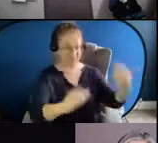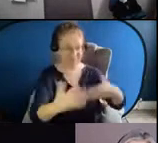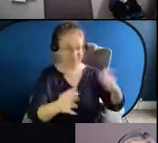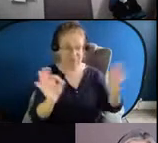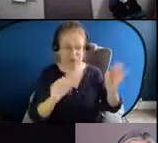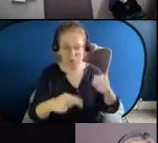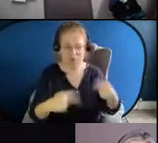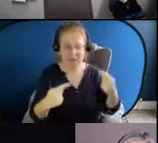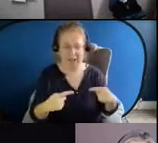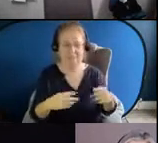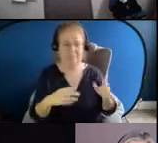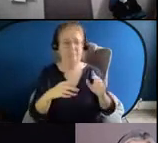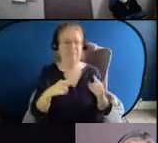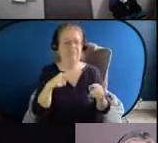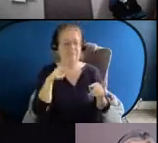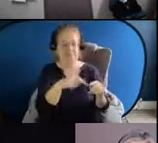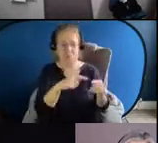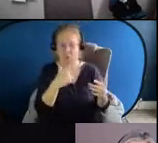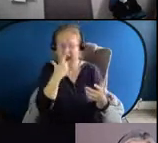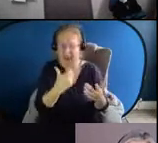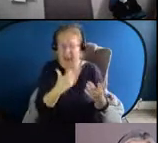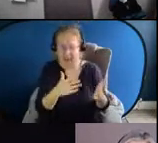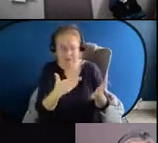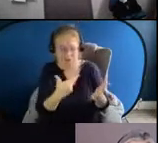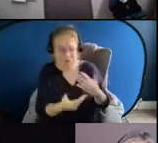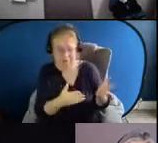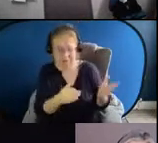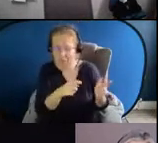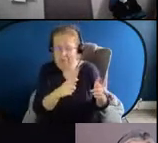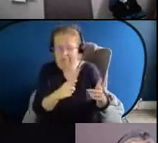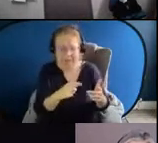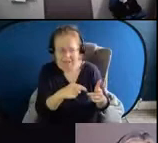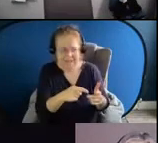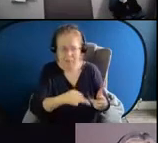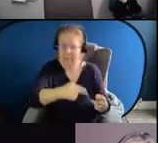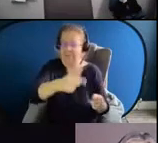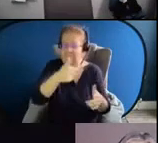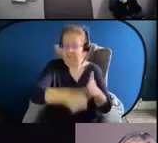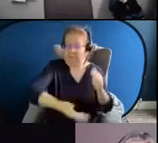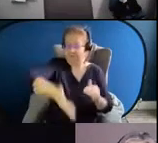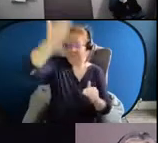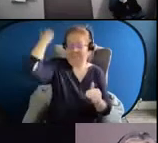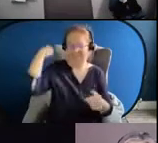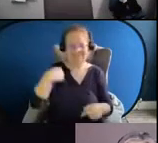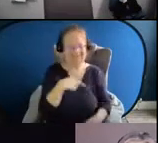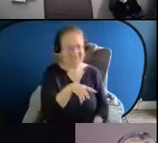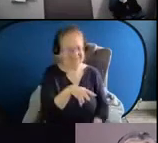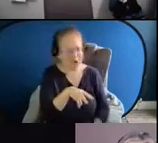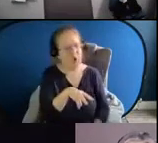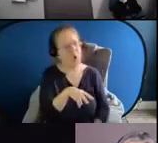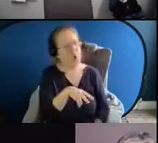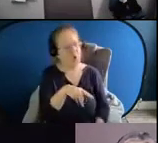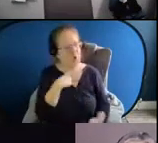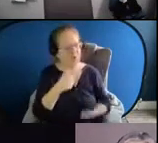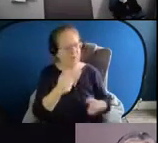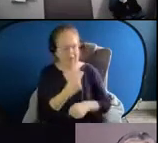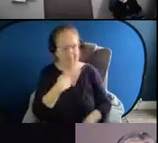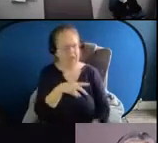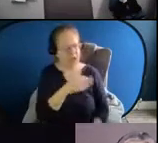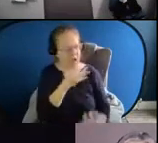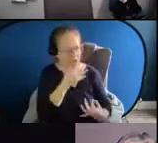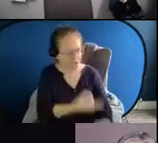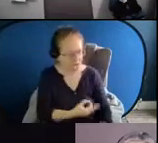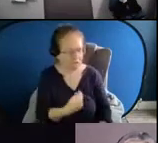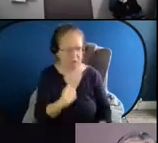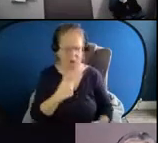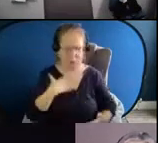technologies or overcome these challenges themselves. And so that was something years and years ago that provided me a catalyst for wanting to be part